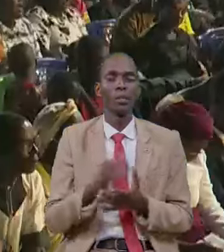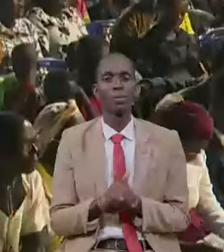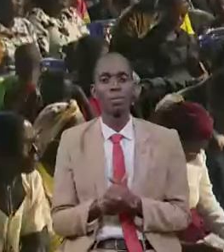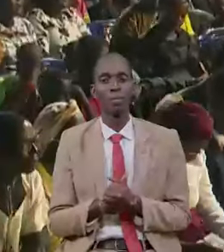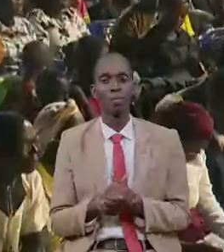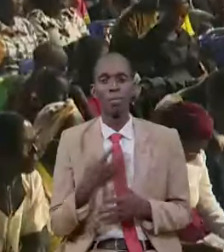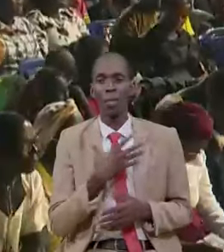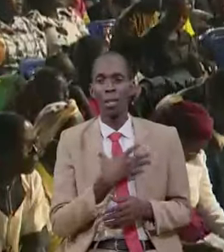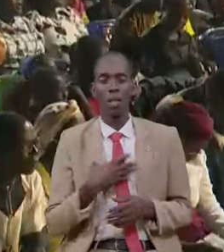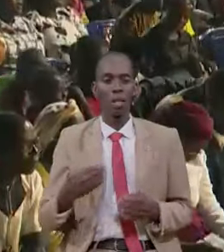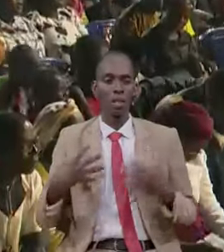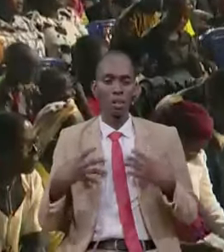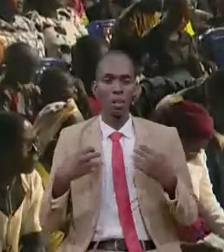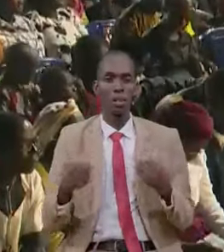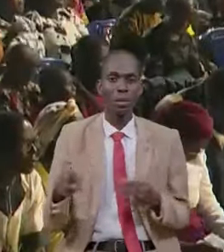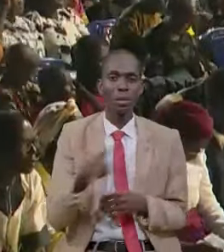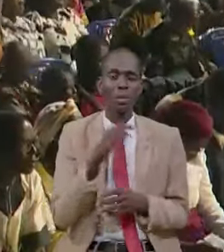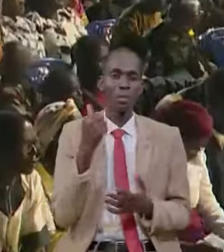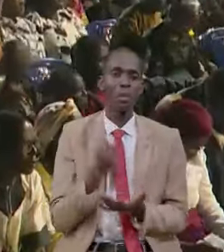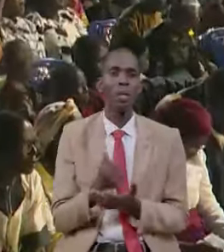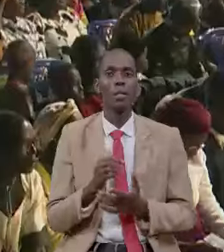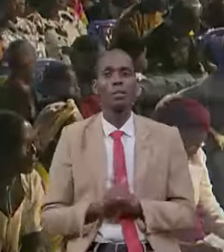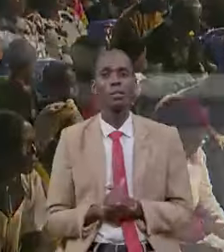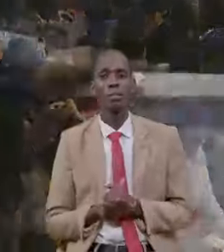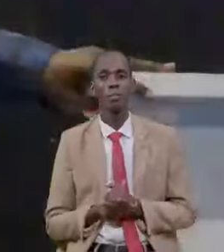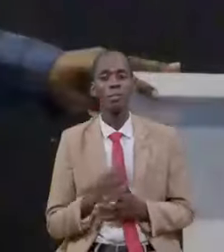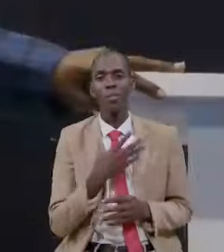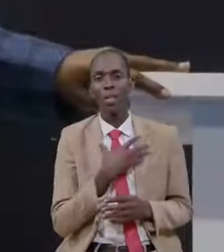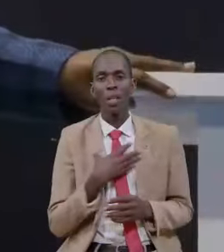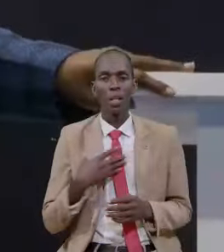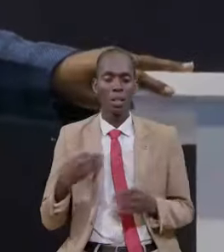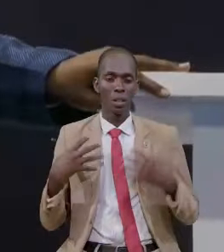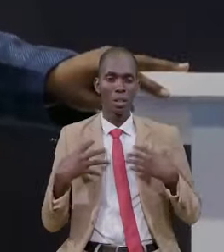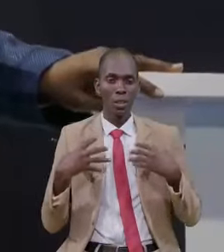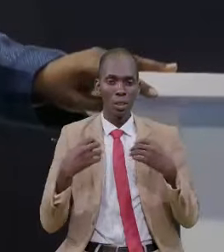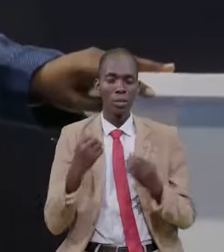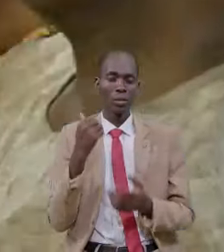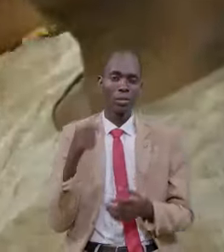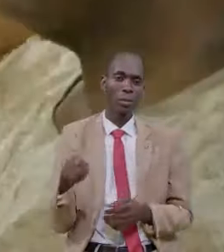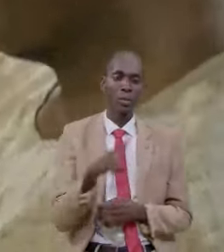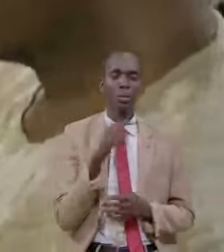And healed them. And healed them.